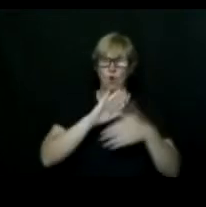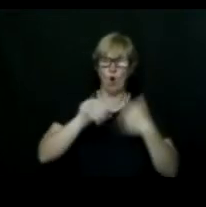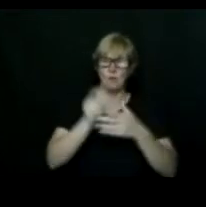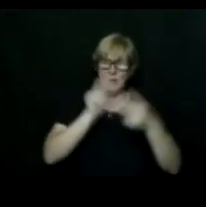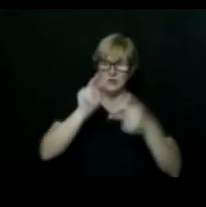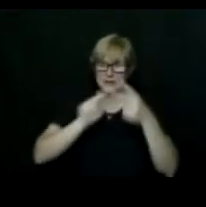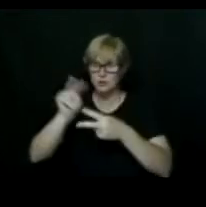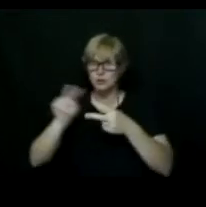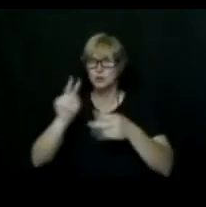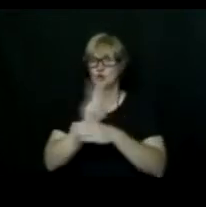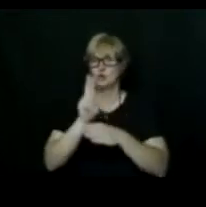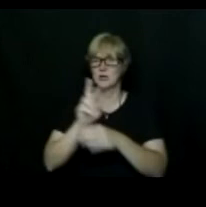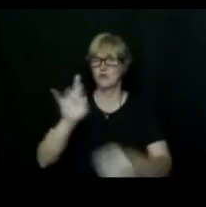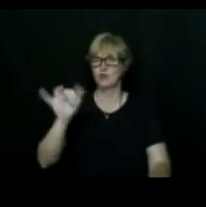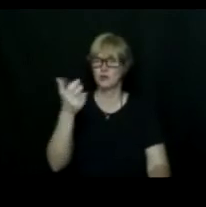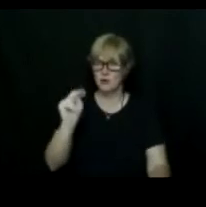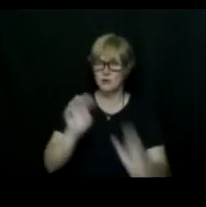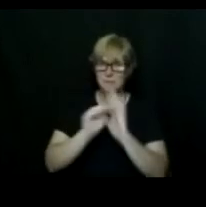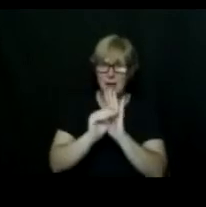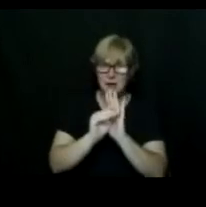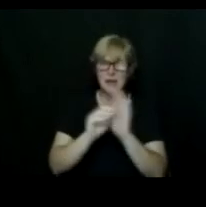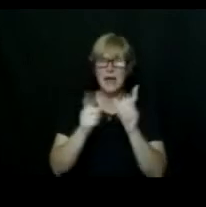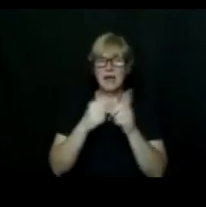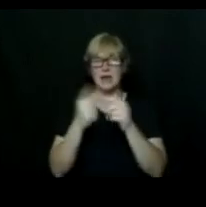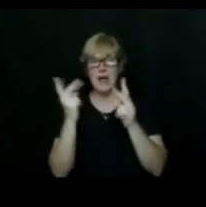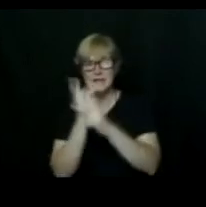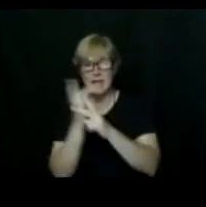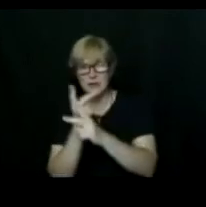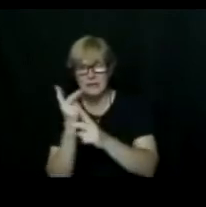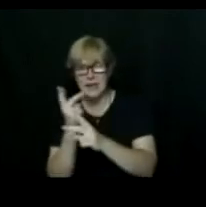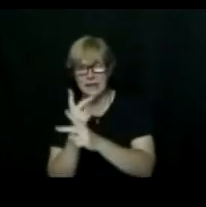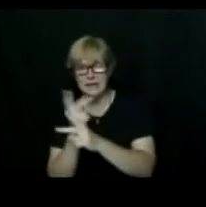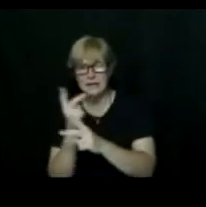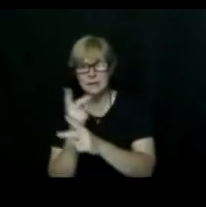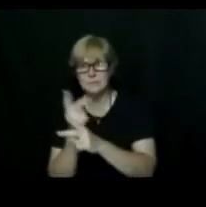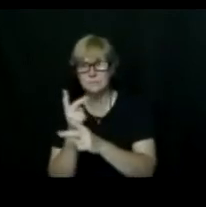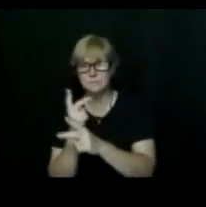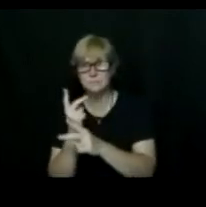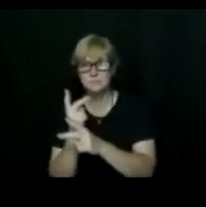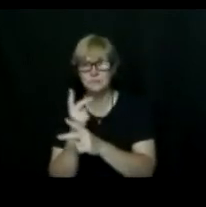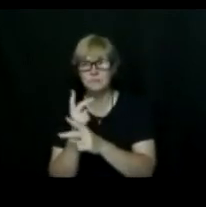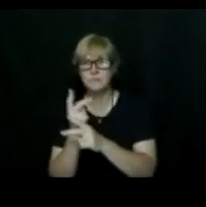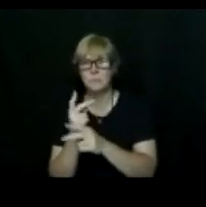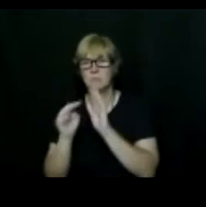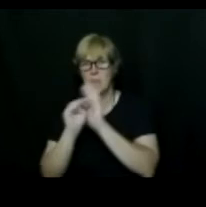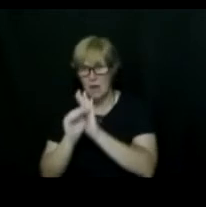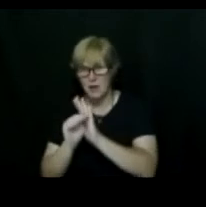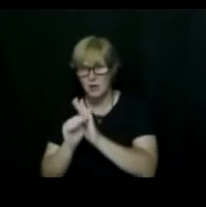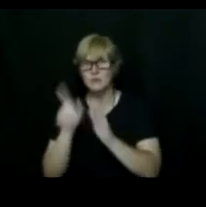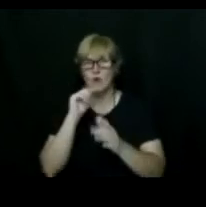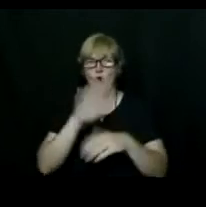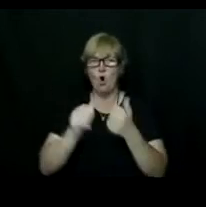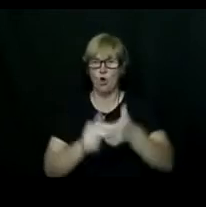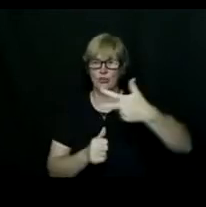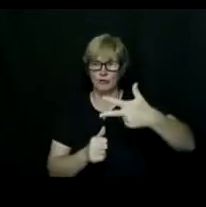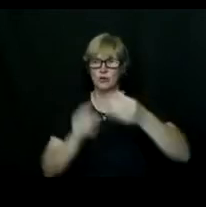models. And here I calculated hierarchical models for each of the 3 numerical skill measures, which